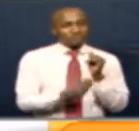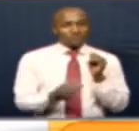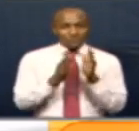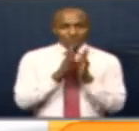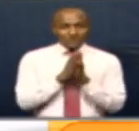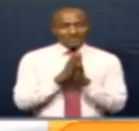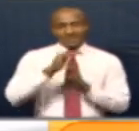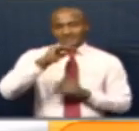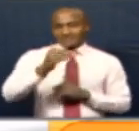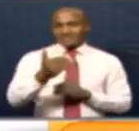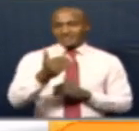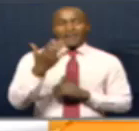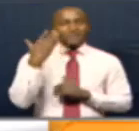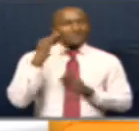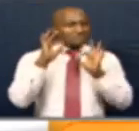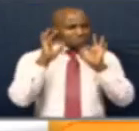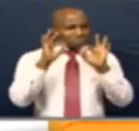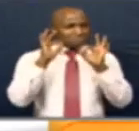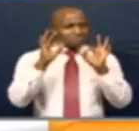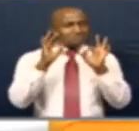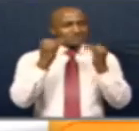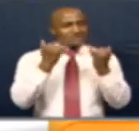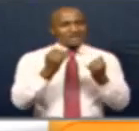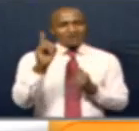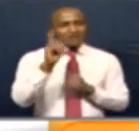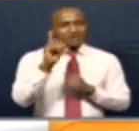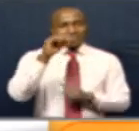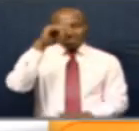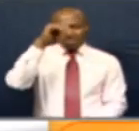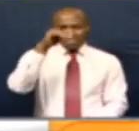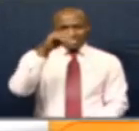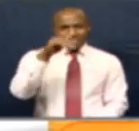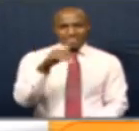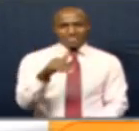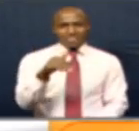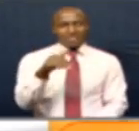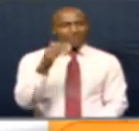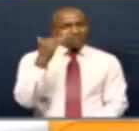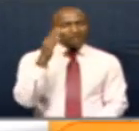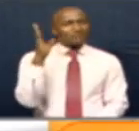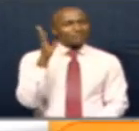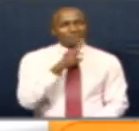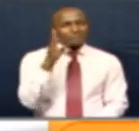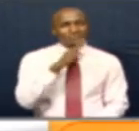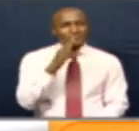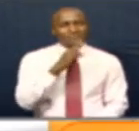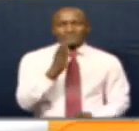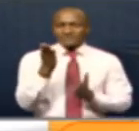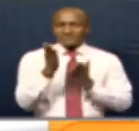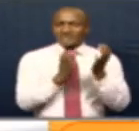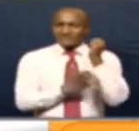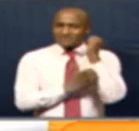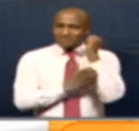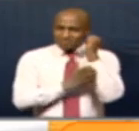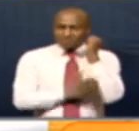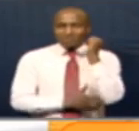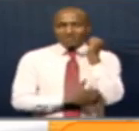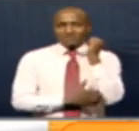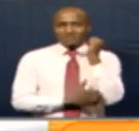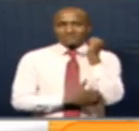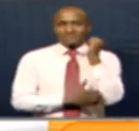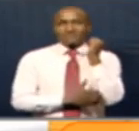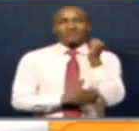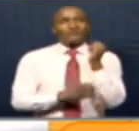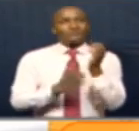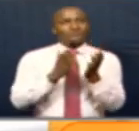city. Once a shining beacon, Nairobi has been brought to its knees by crippling debt, poor service delivery, and it is literally